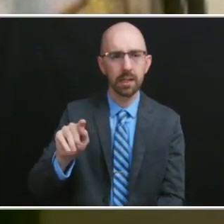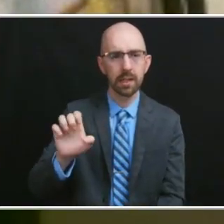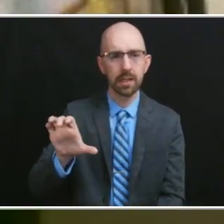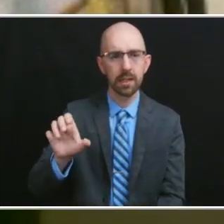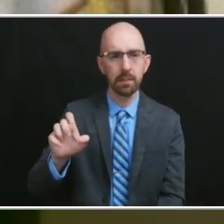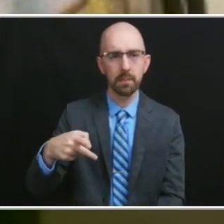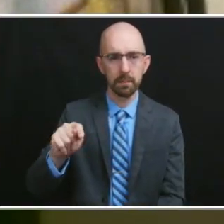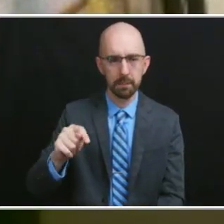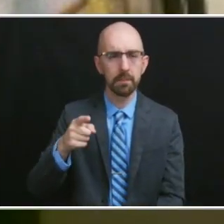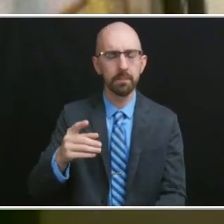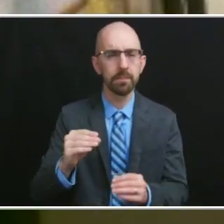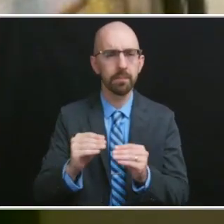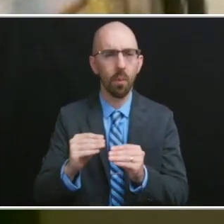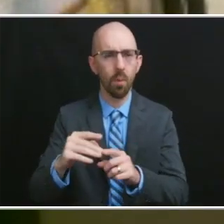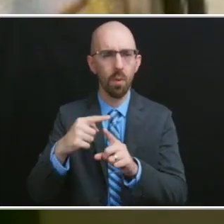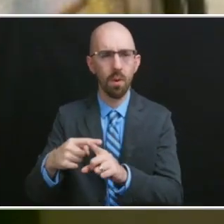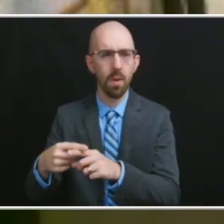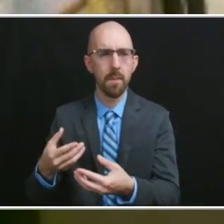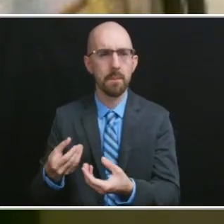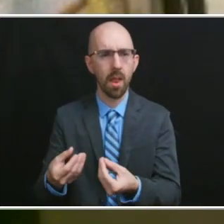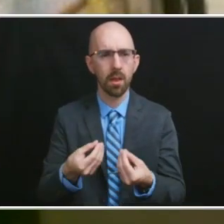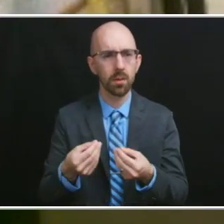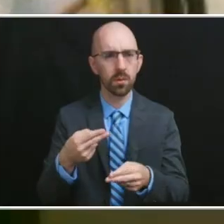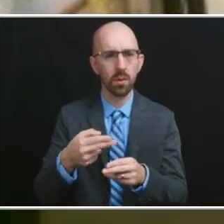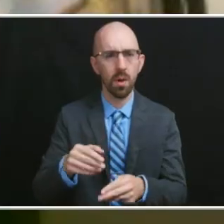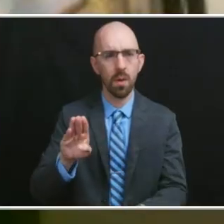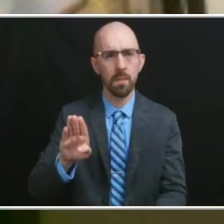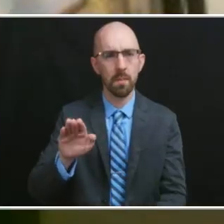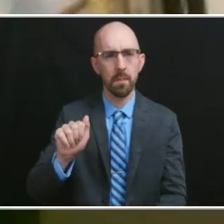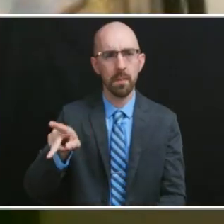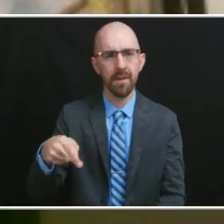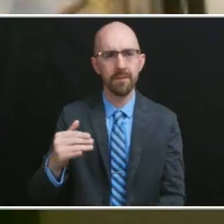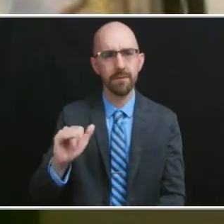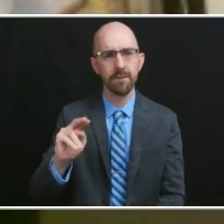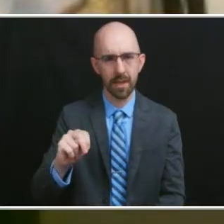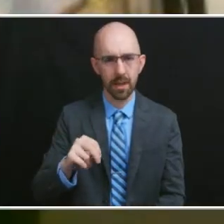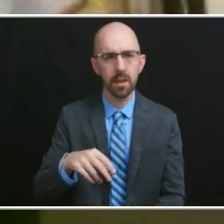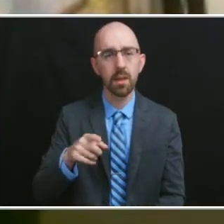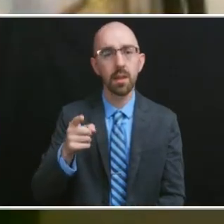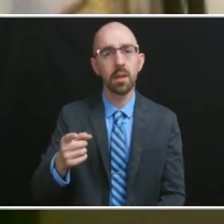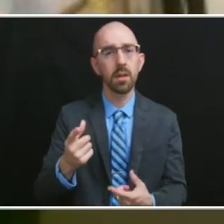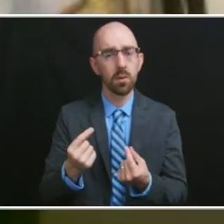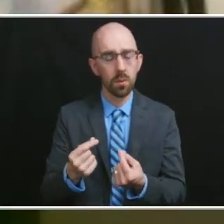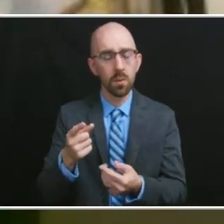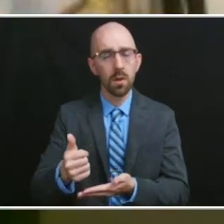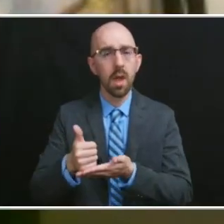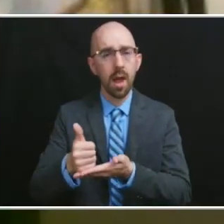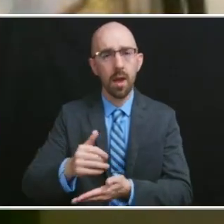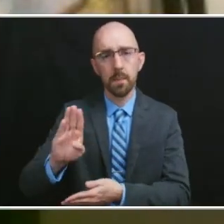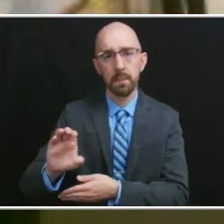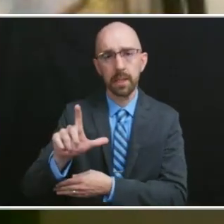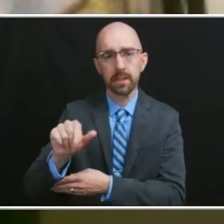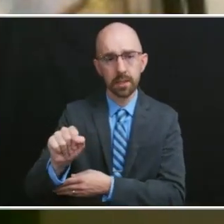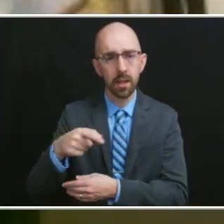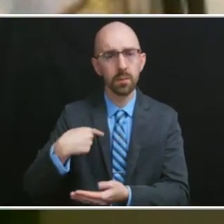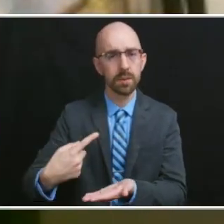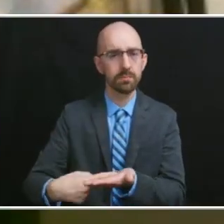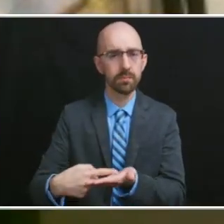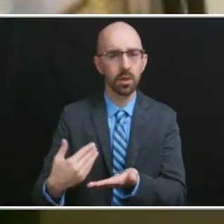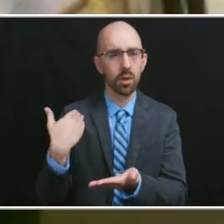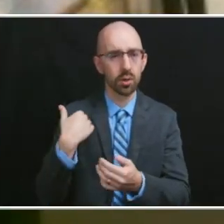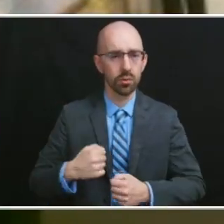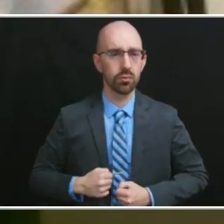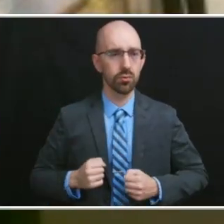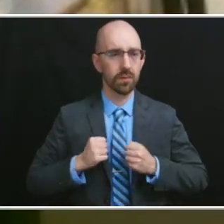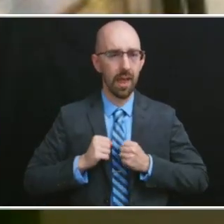targets molecules called BAFF and APRIL. And in short, what these molecules do, they help these B cells we talked about earlier survive and